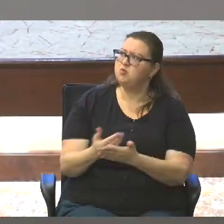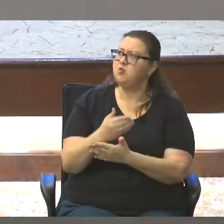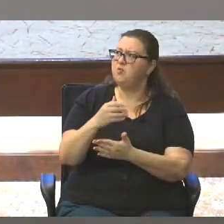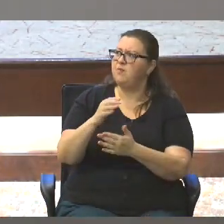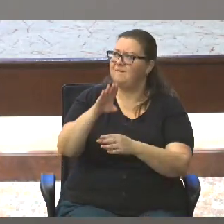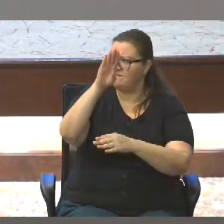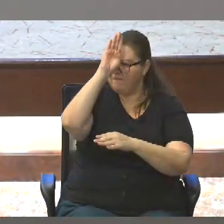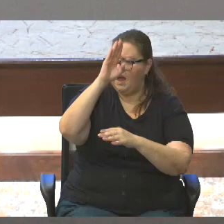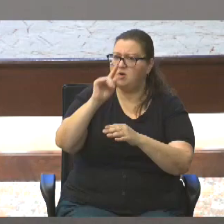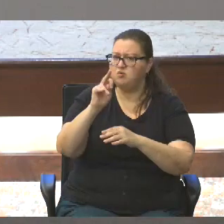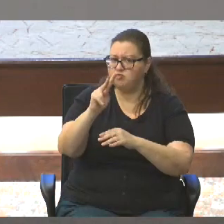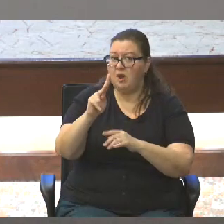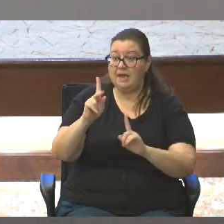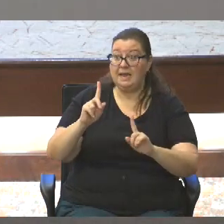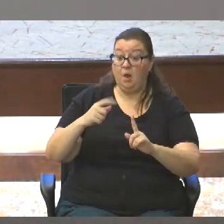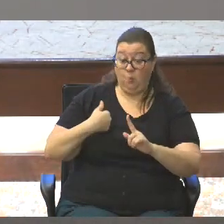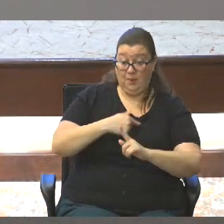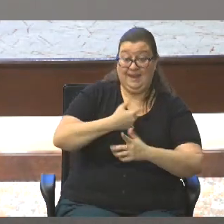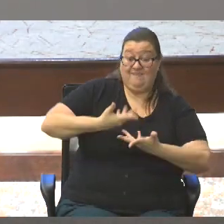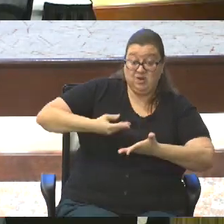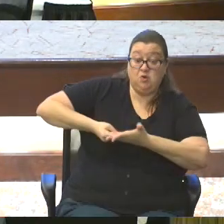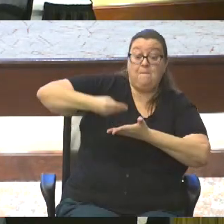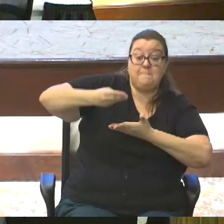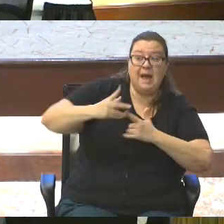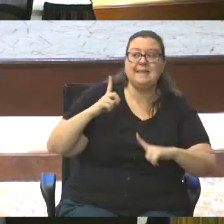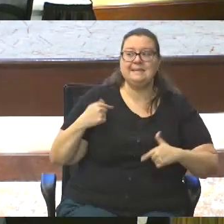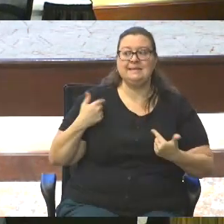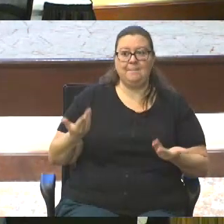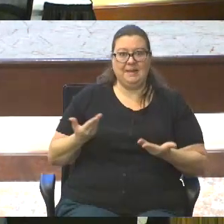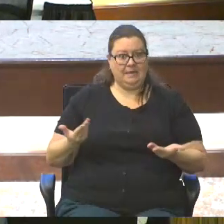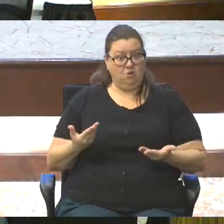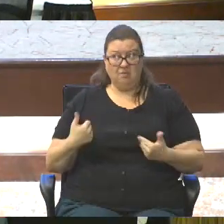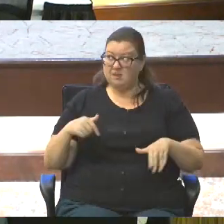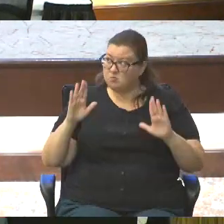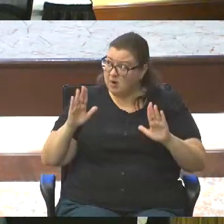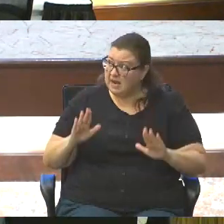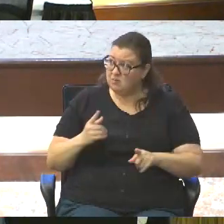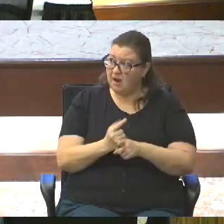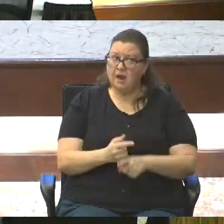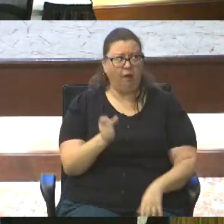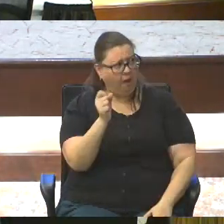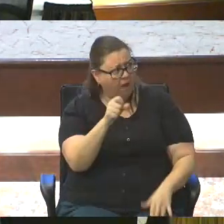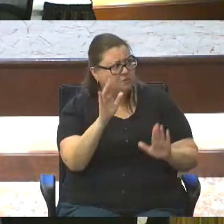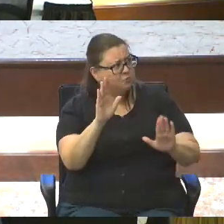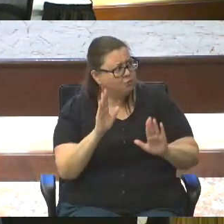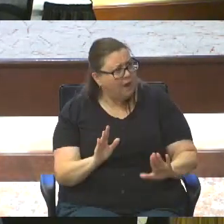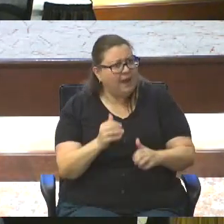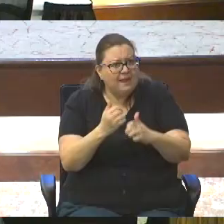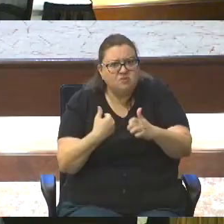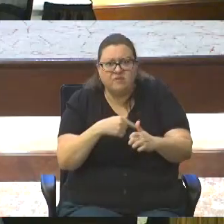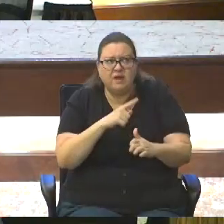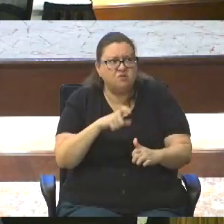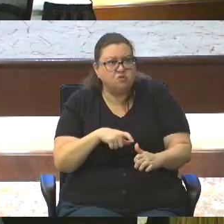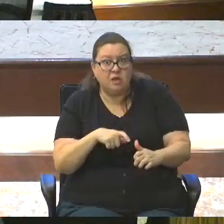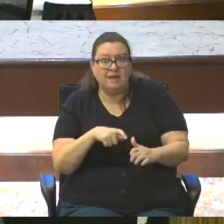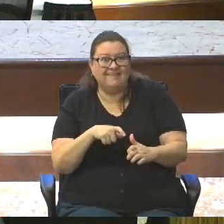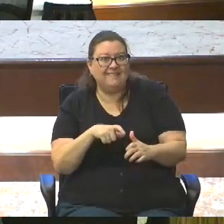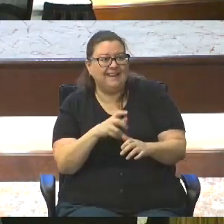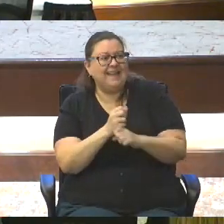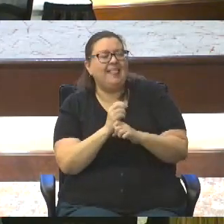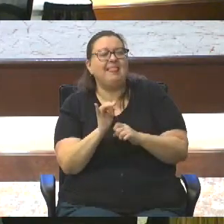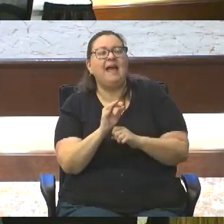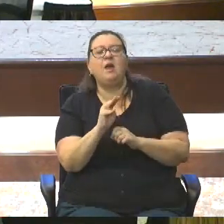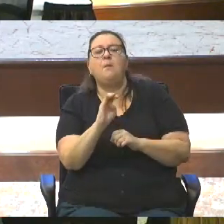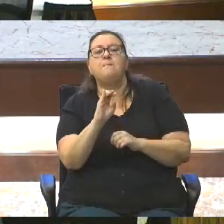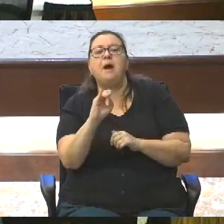manager. Is that not crazy? I think it's great. I think it's fantastic. I We, think each council member should get like a model of that fire truck.